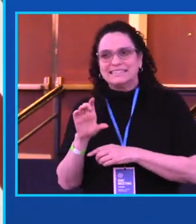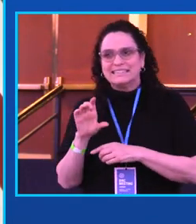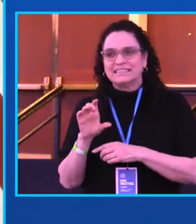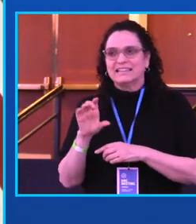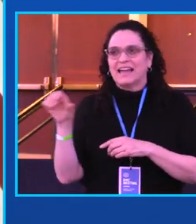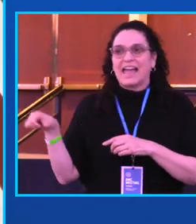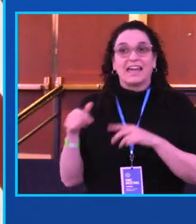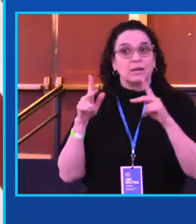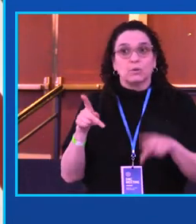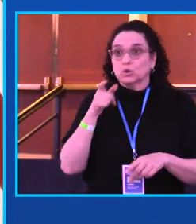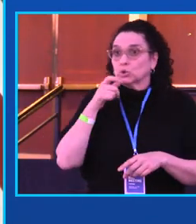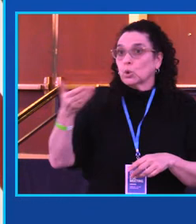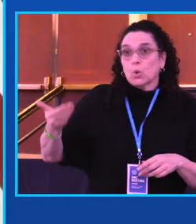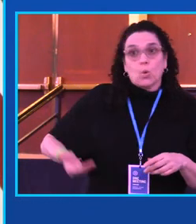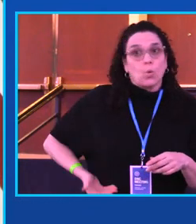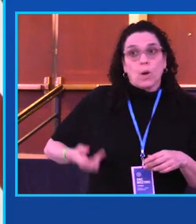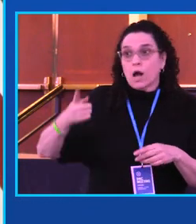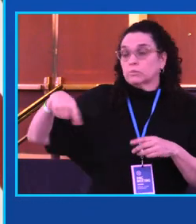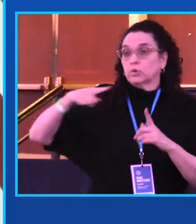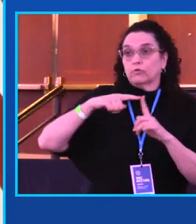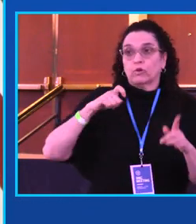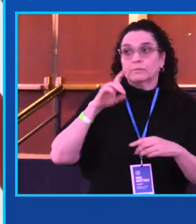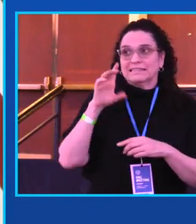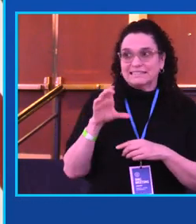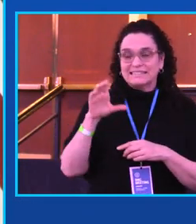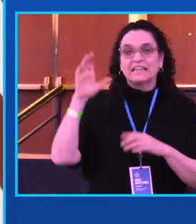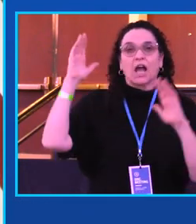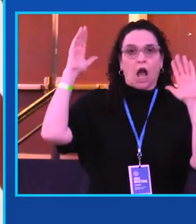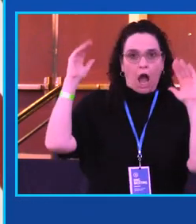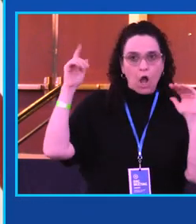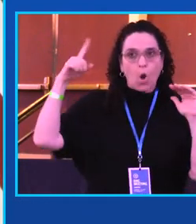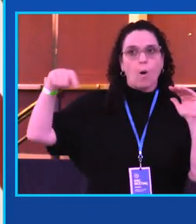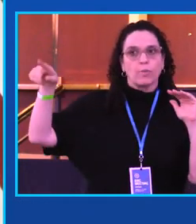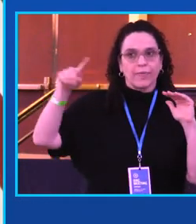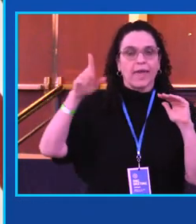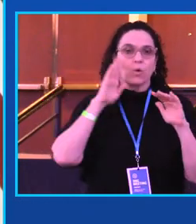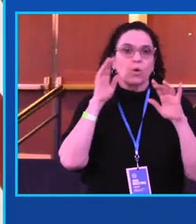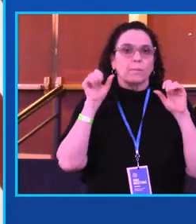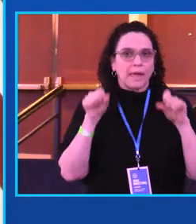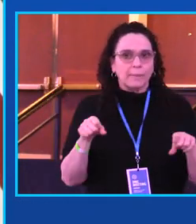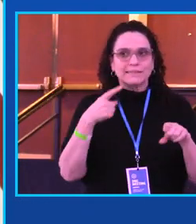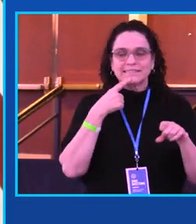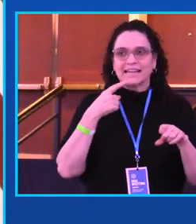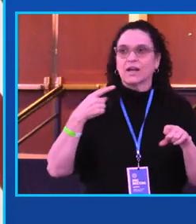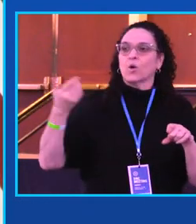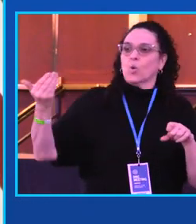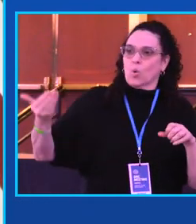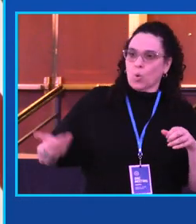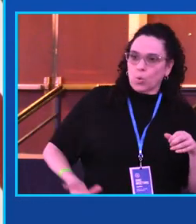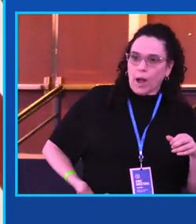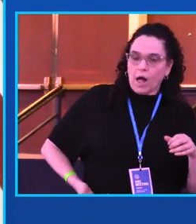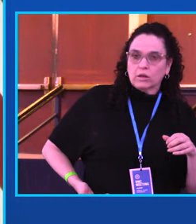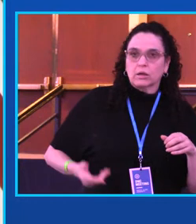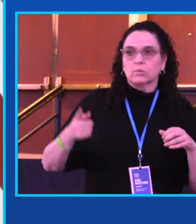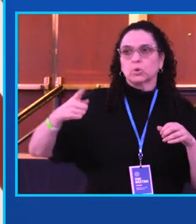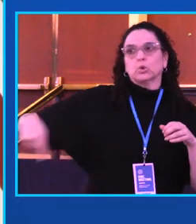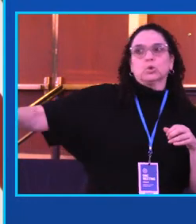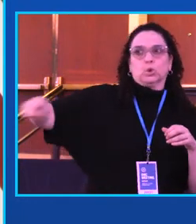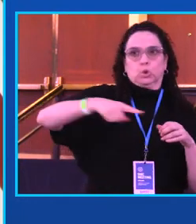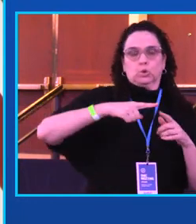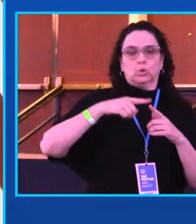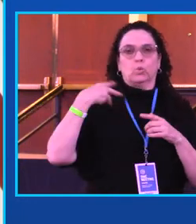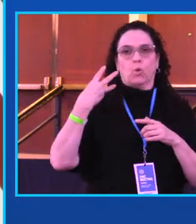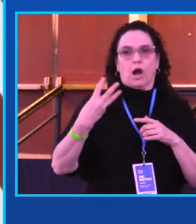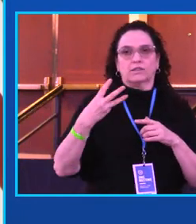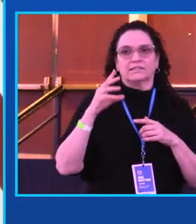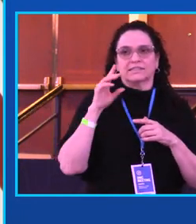and welcomes you, I hope that they're able to use the words, welcome to